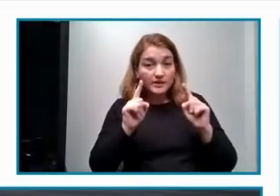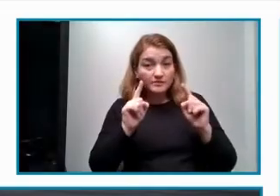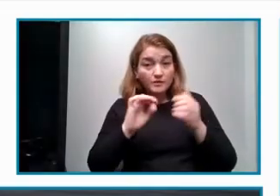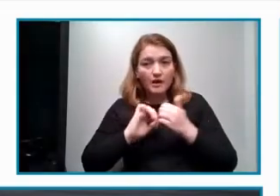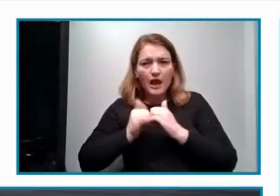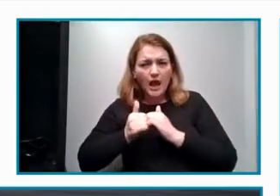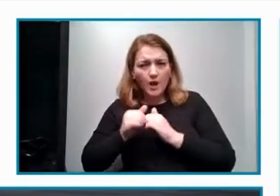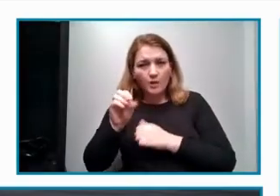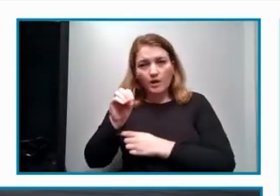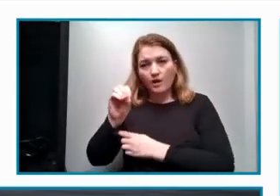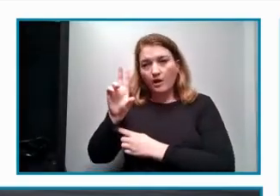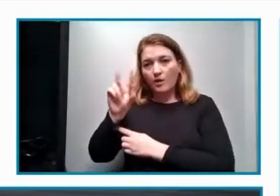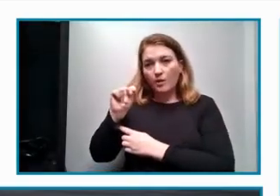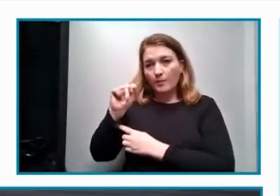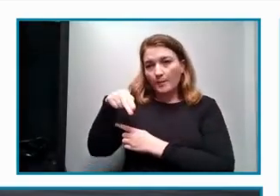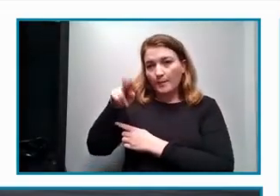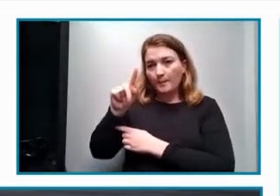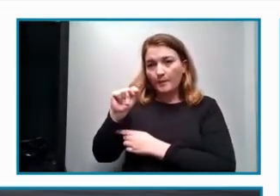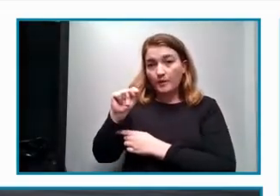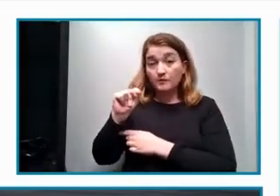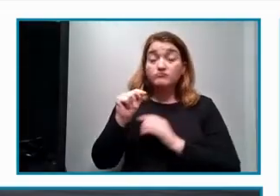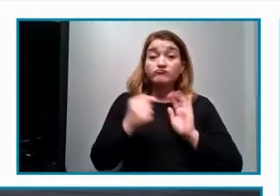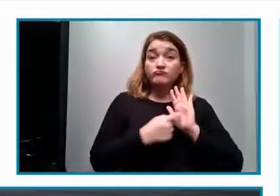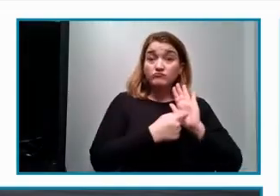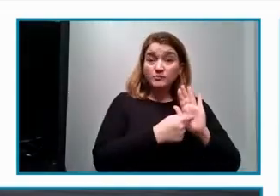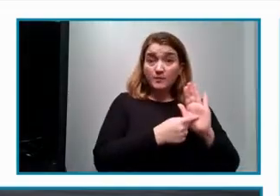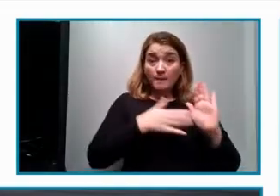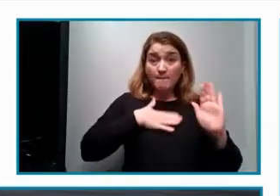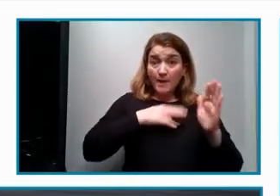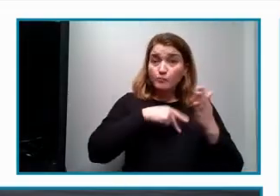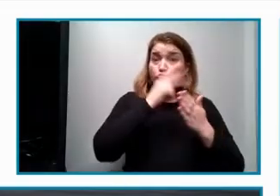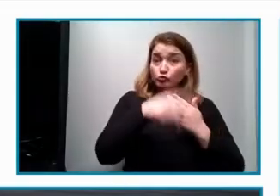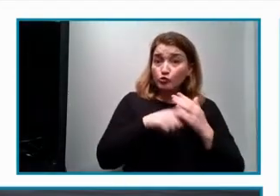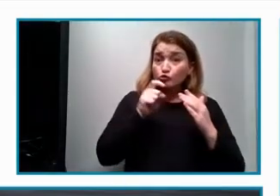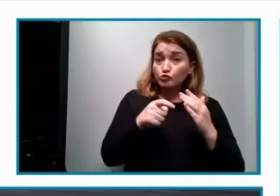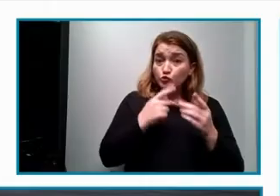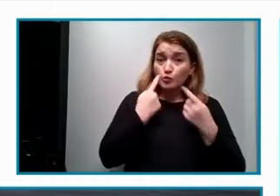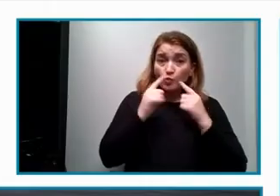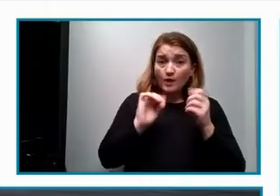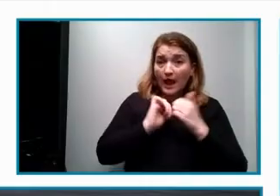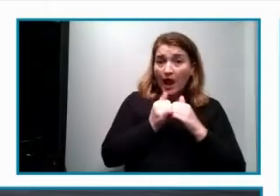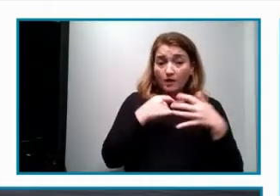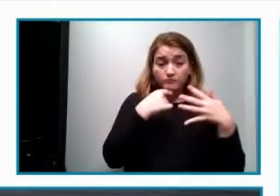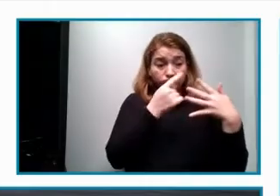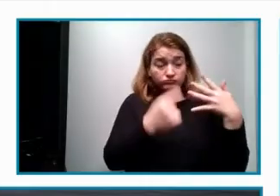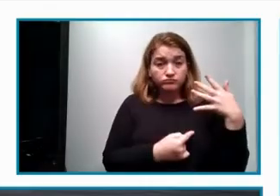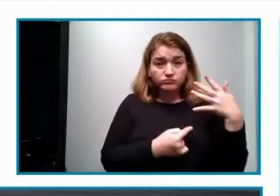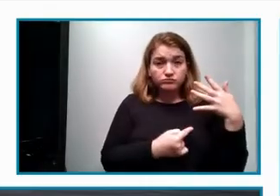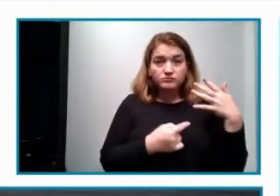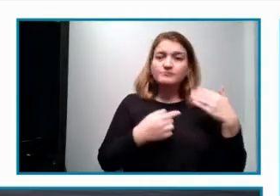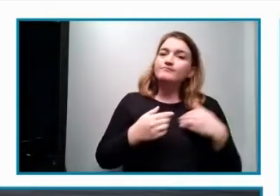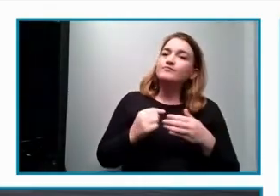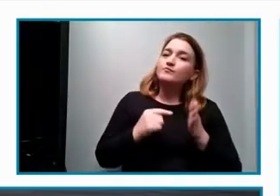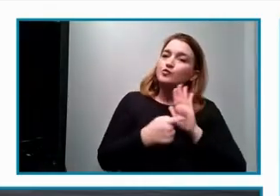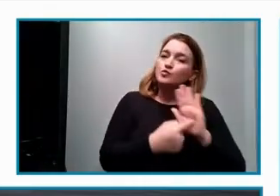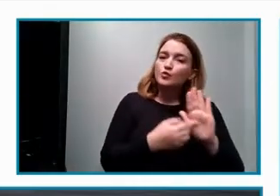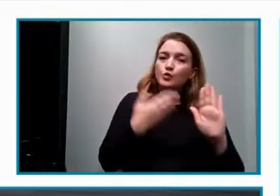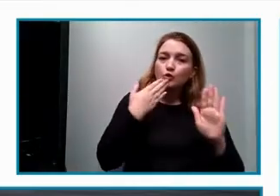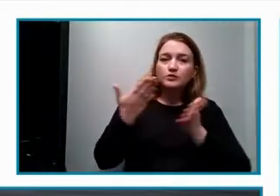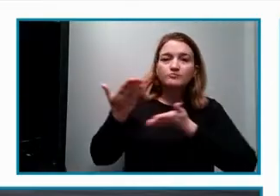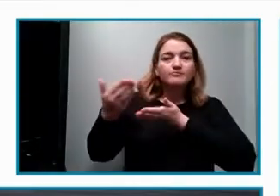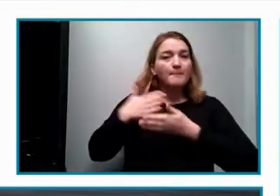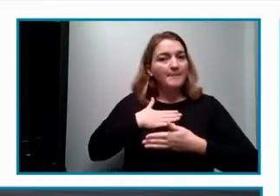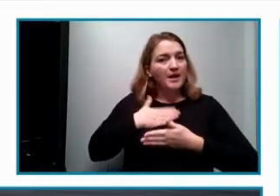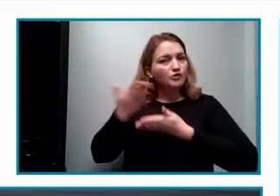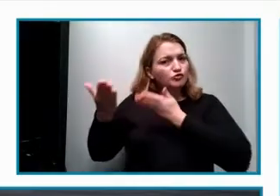They demonstrate to funders how your program should work. They provide a sense of good stewardship for funding, and they quickly tell